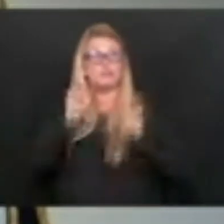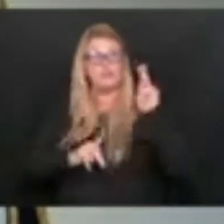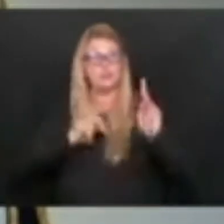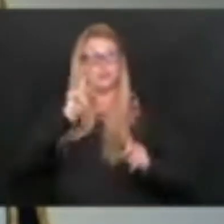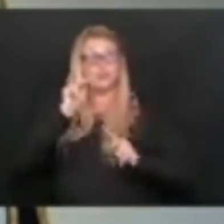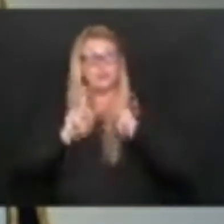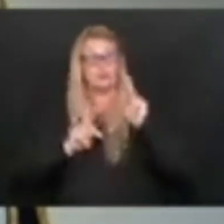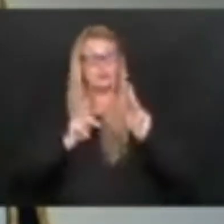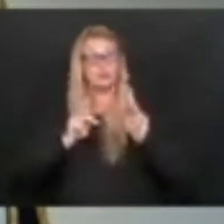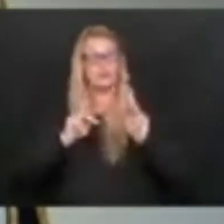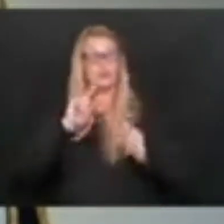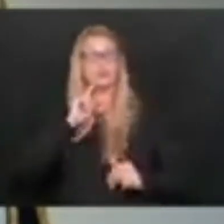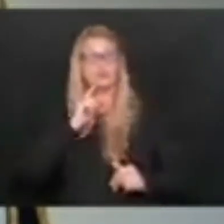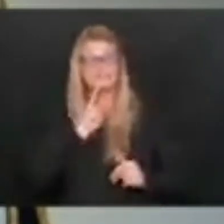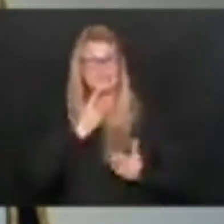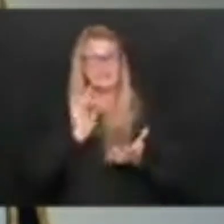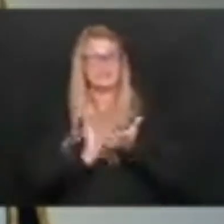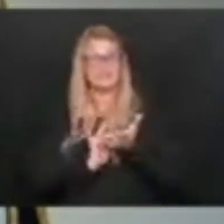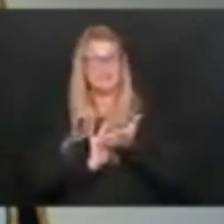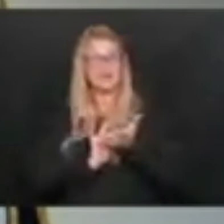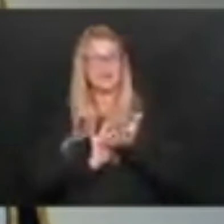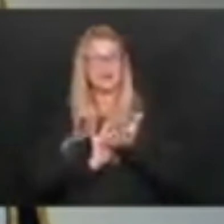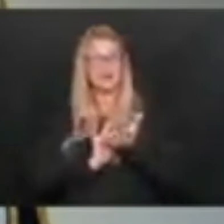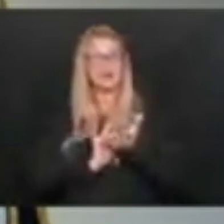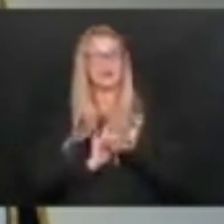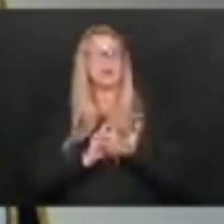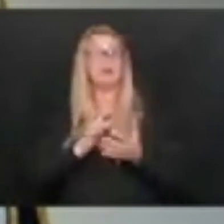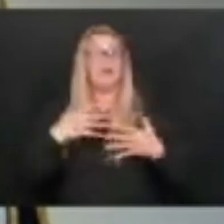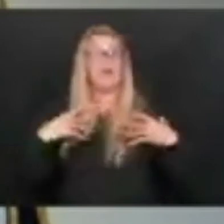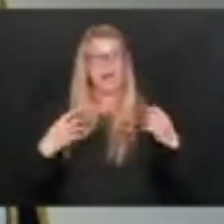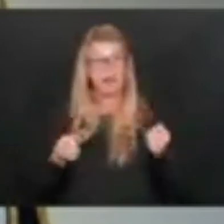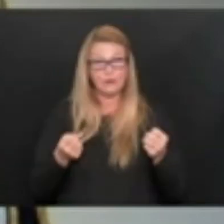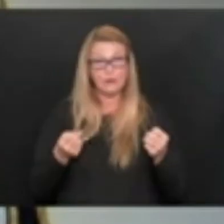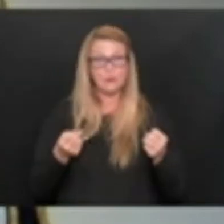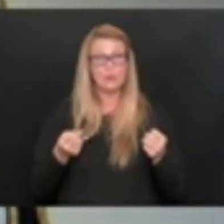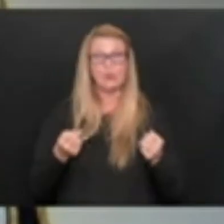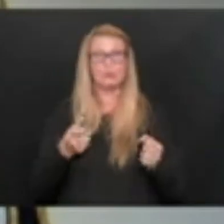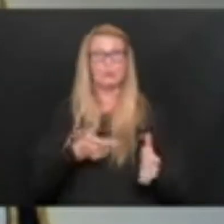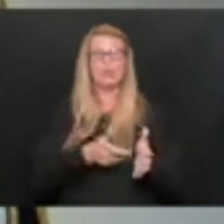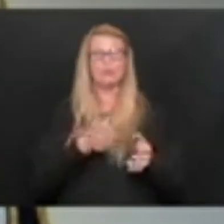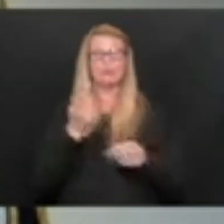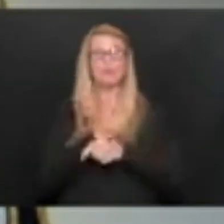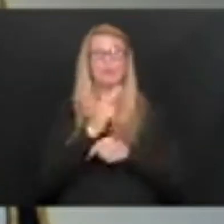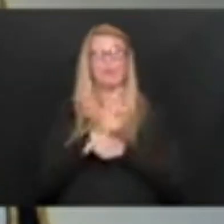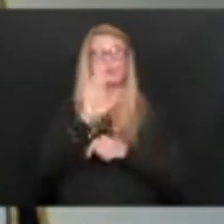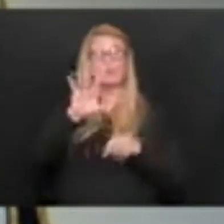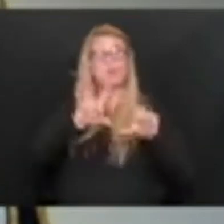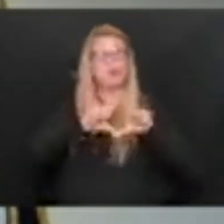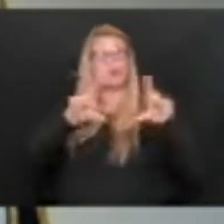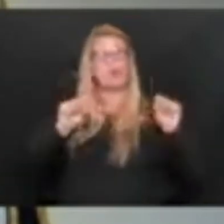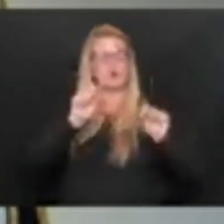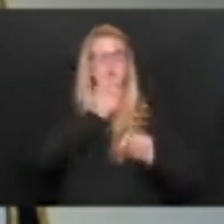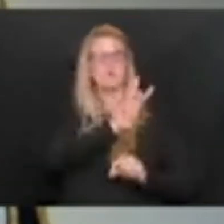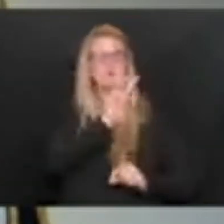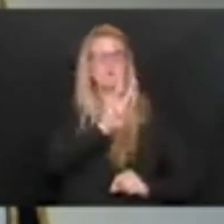Virginians with serious medical conditions to register for a medical cannabis patient card at